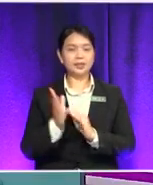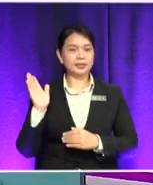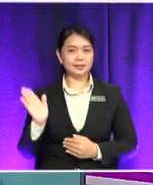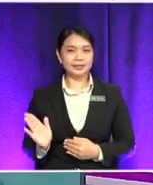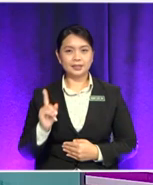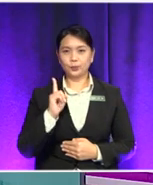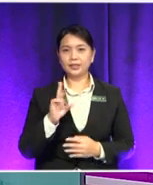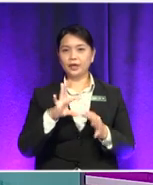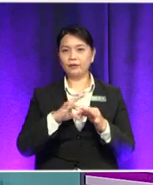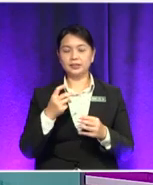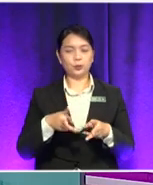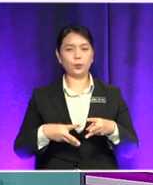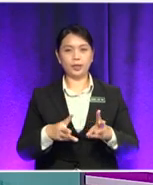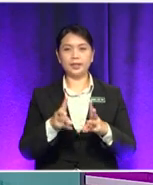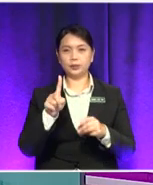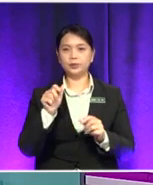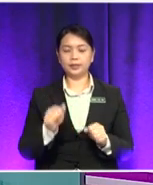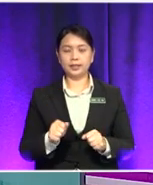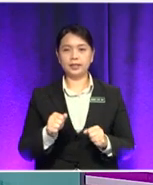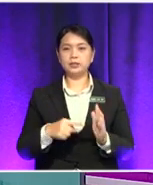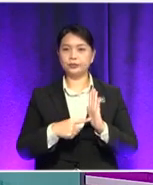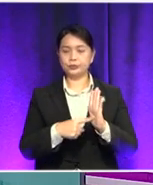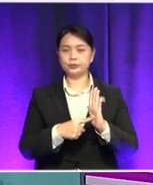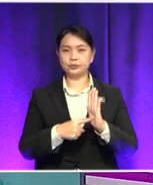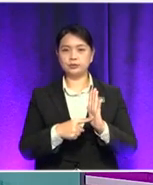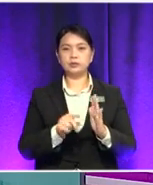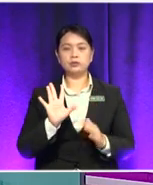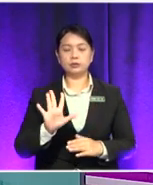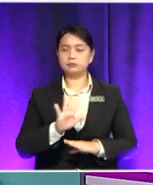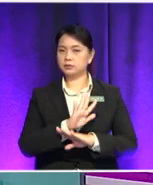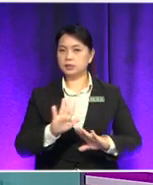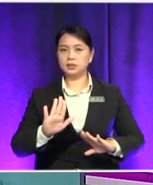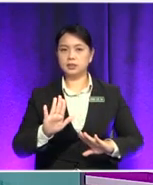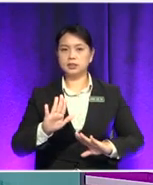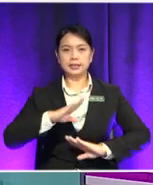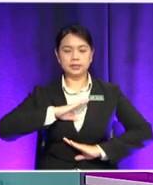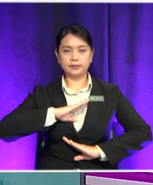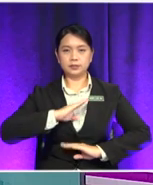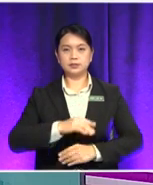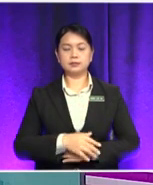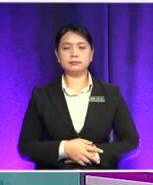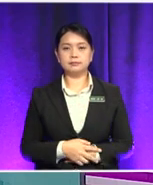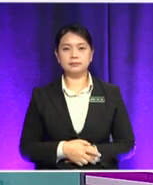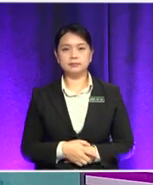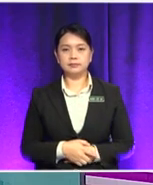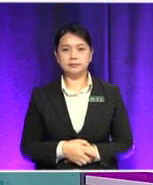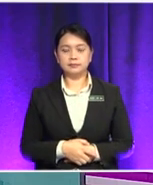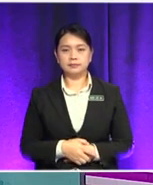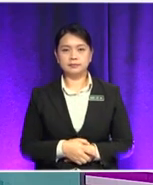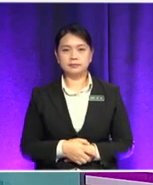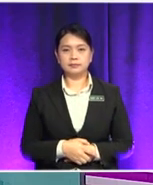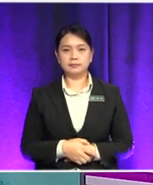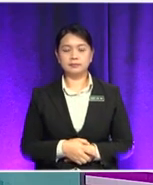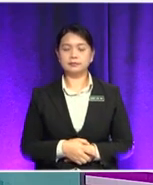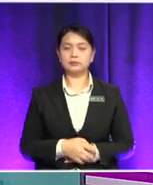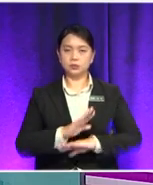this is one of the way how you can express your dissatisfaction about something. So, please, don't simply just get angry